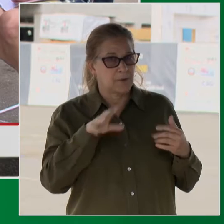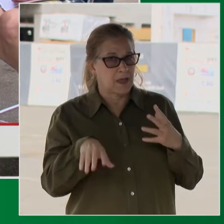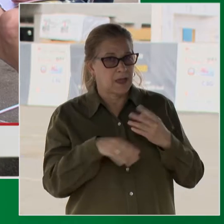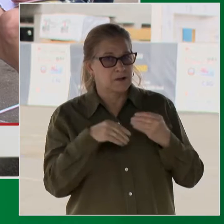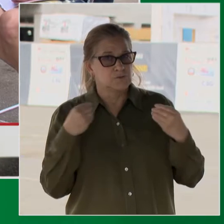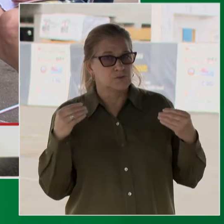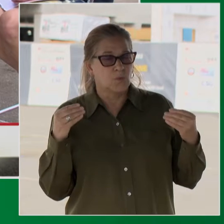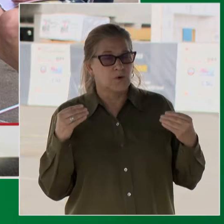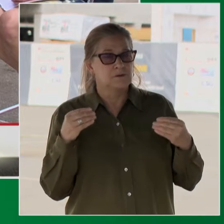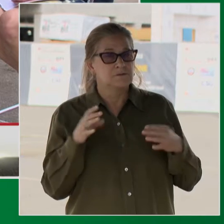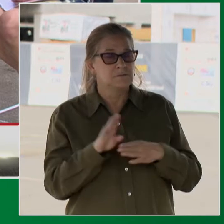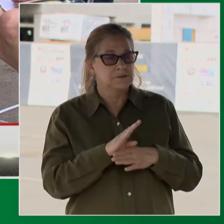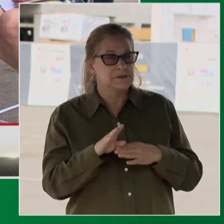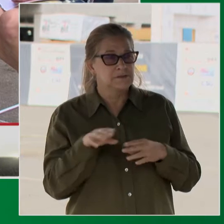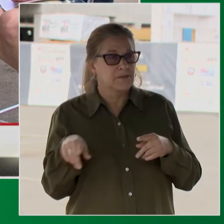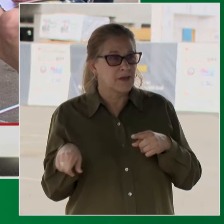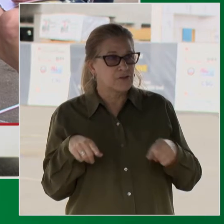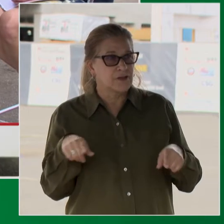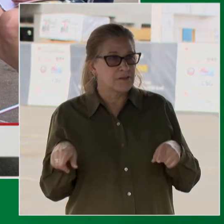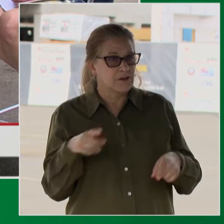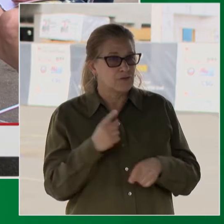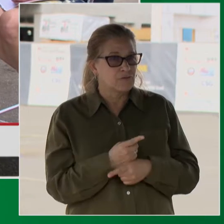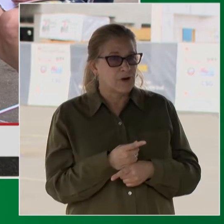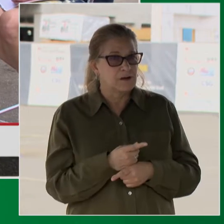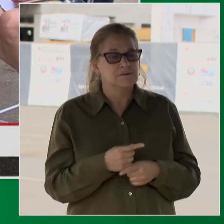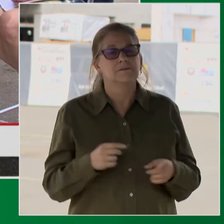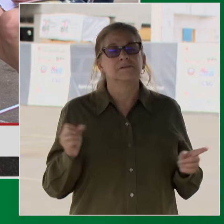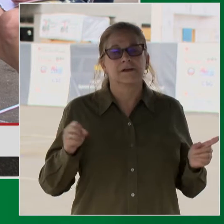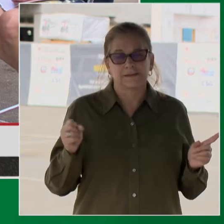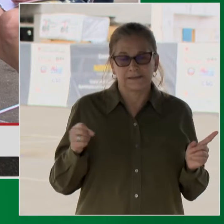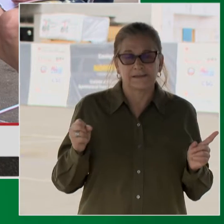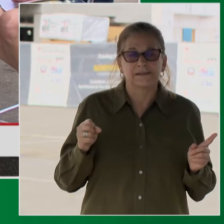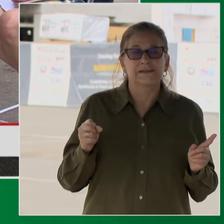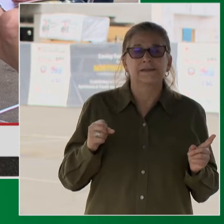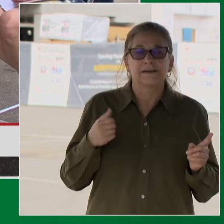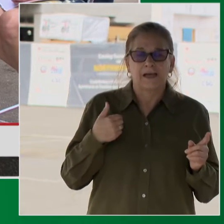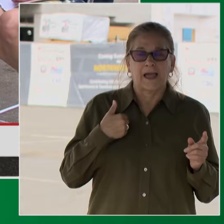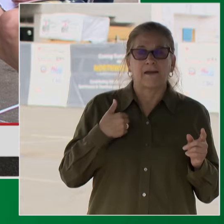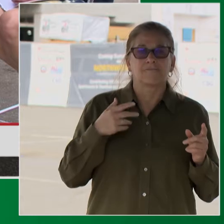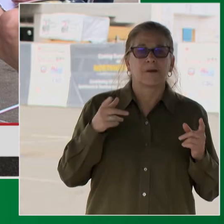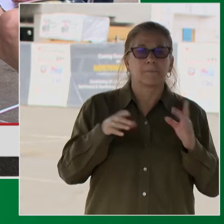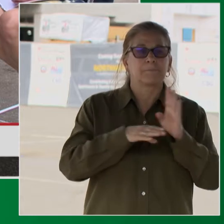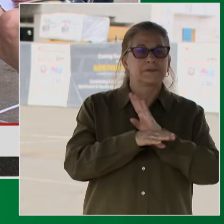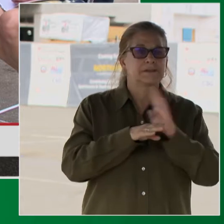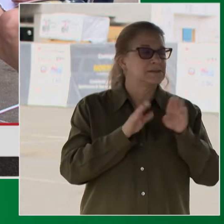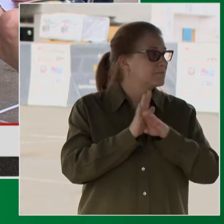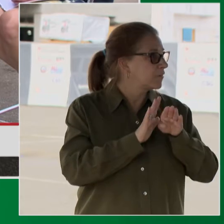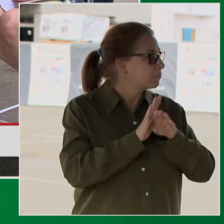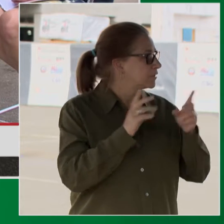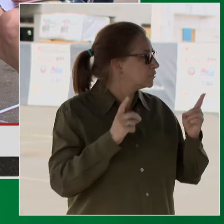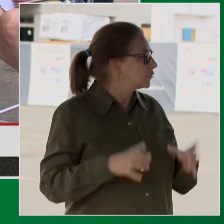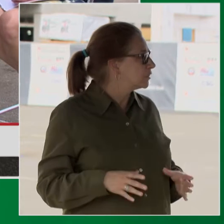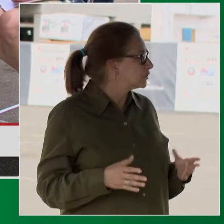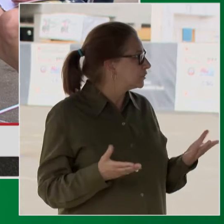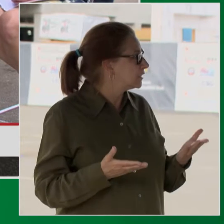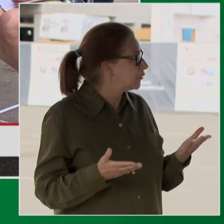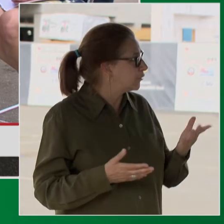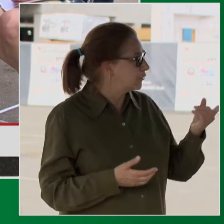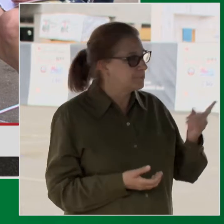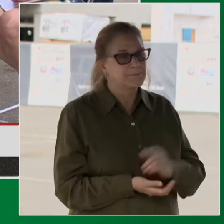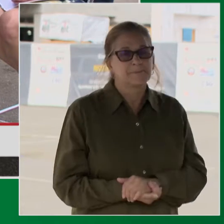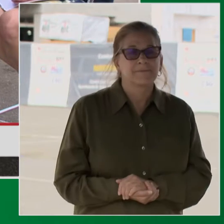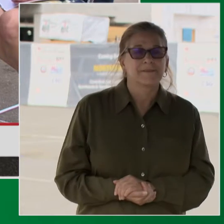Cook, who's our Director of Business Development, joins us as well. And Svangloy, you've just been pushing